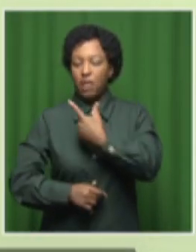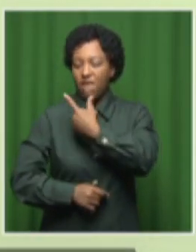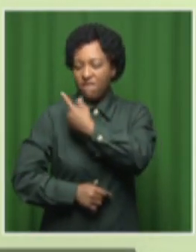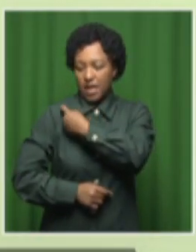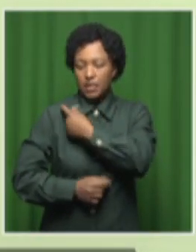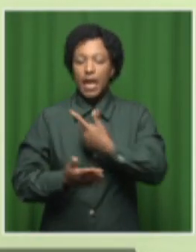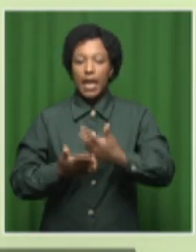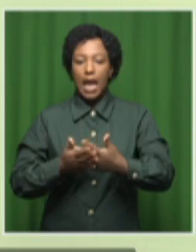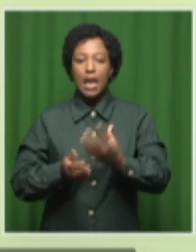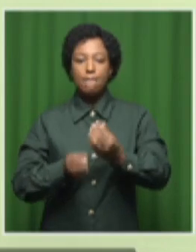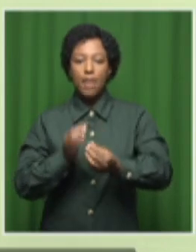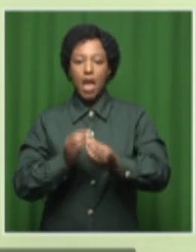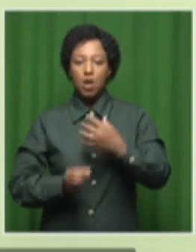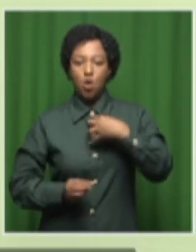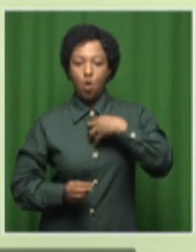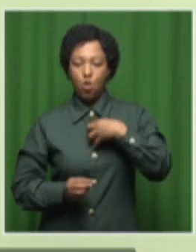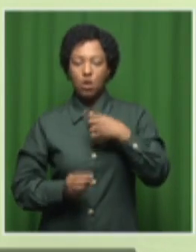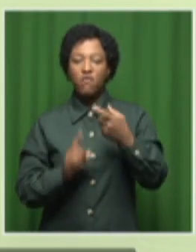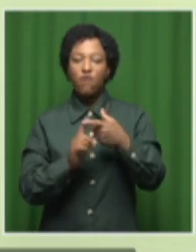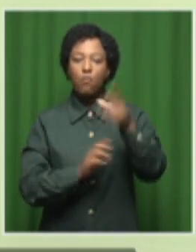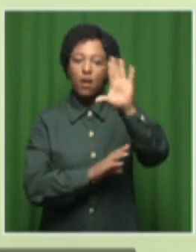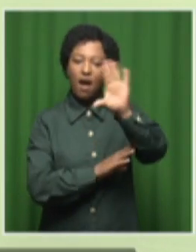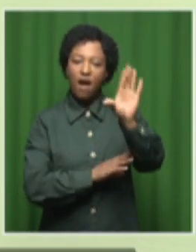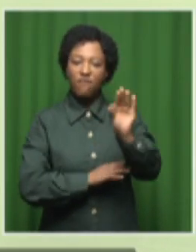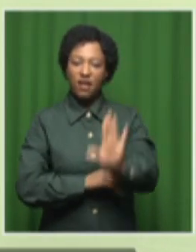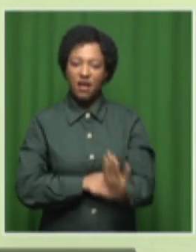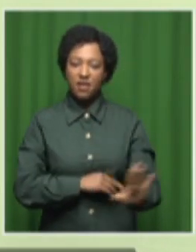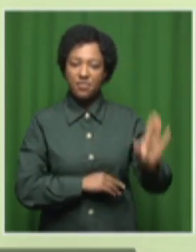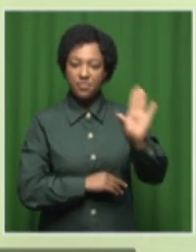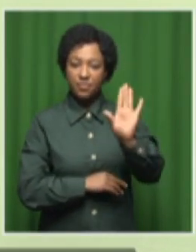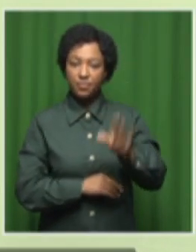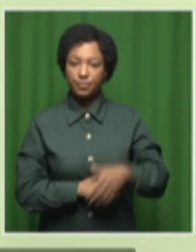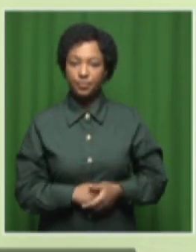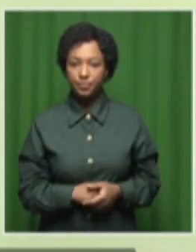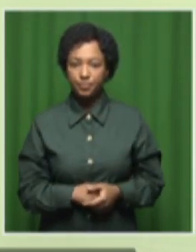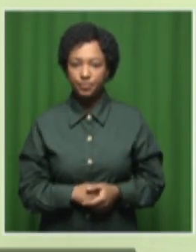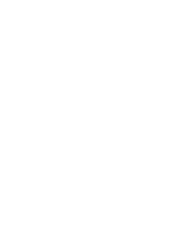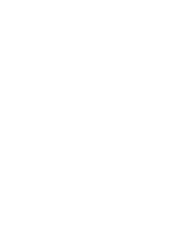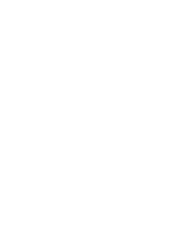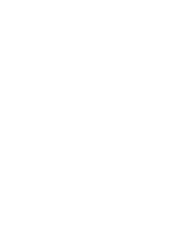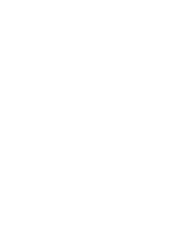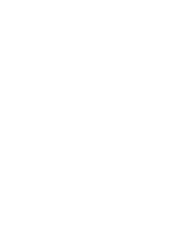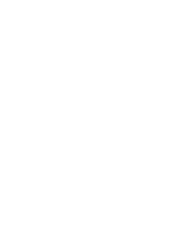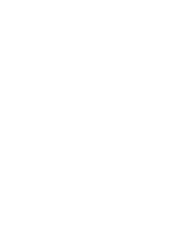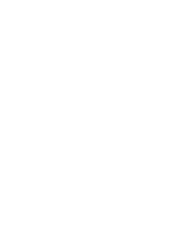in the African continent. Khayelihle Khumalo, SABC News, Johannesburg.